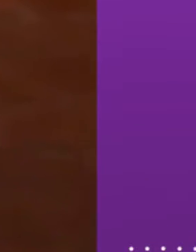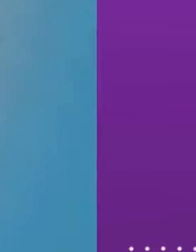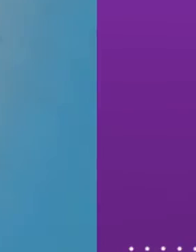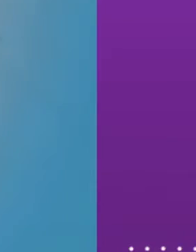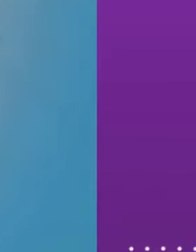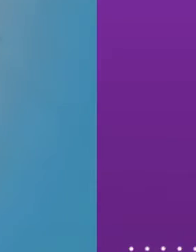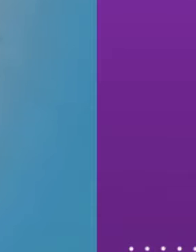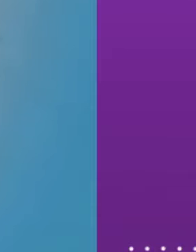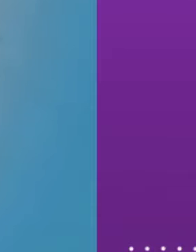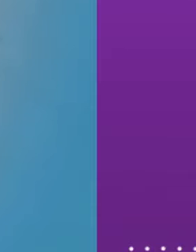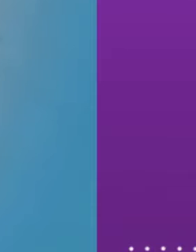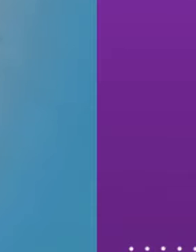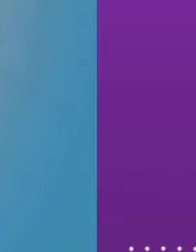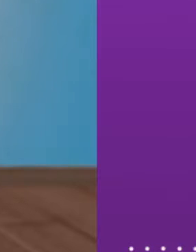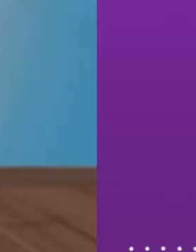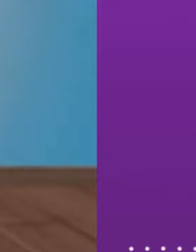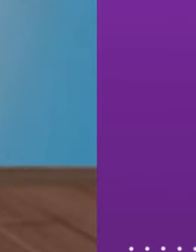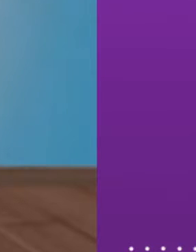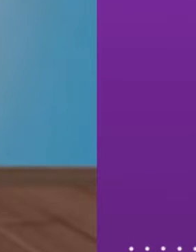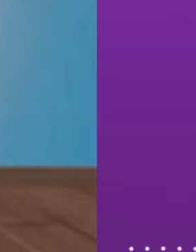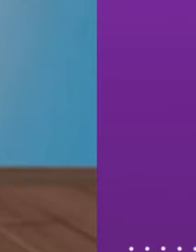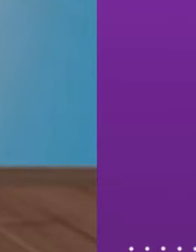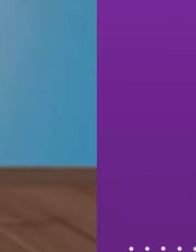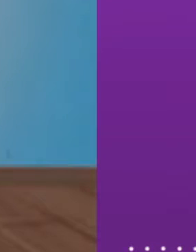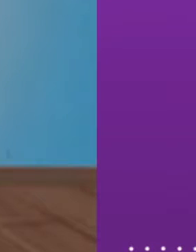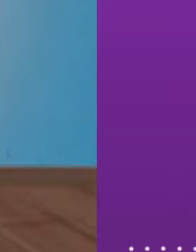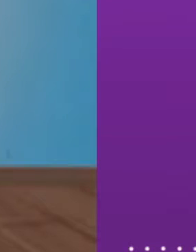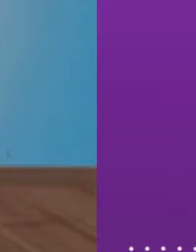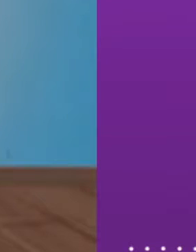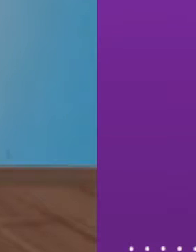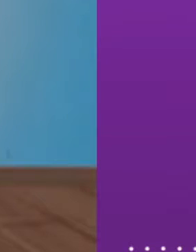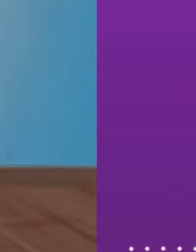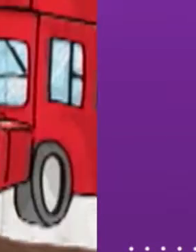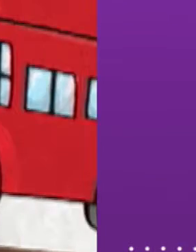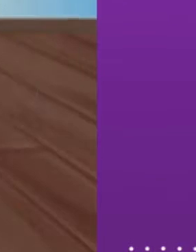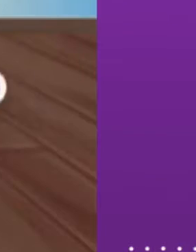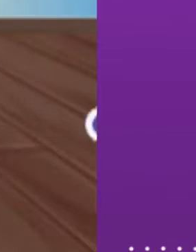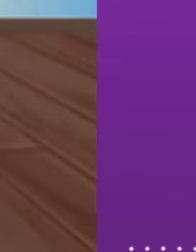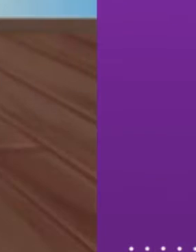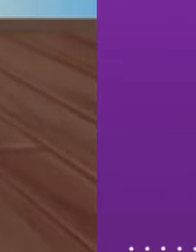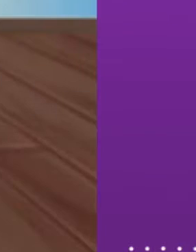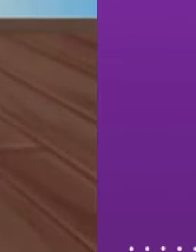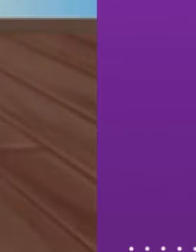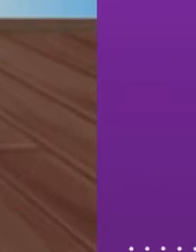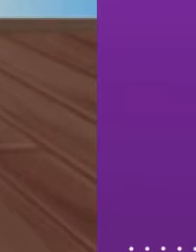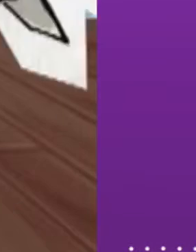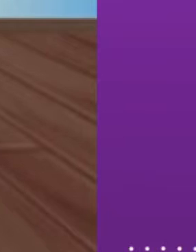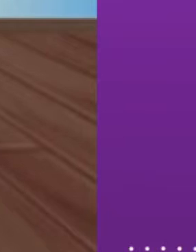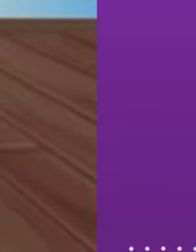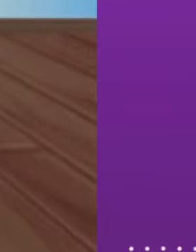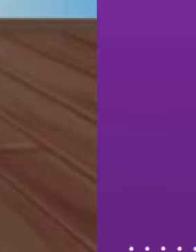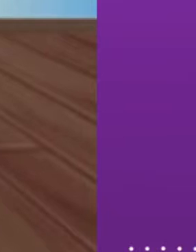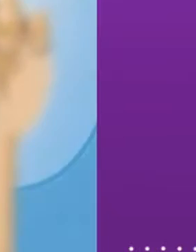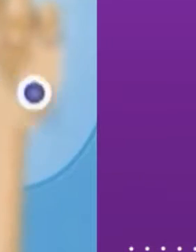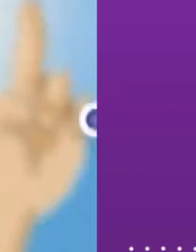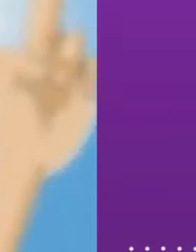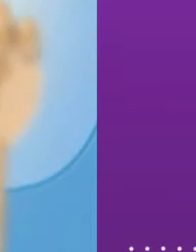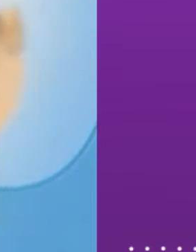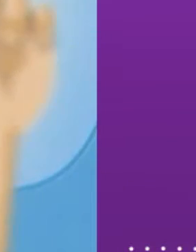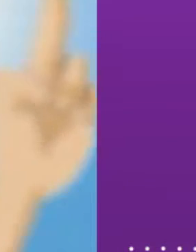na na. You're here to learn different things, many ways you've never seen. Different style, much more